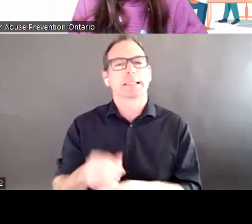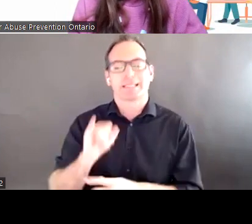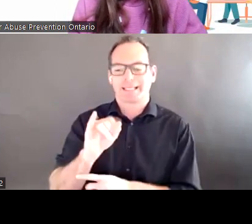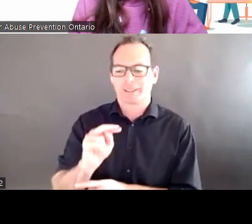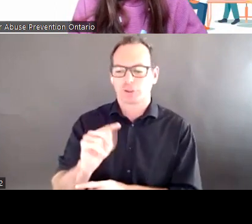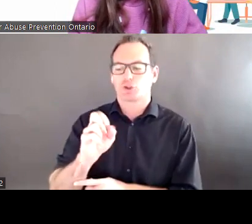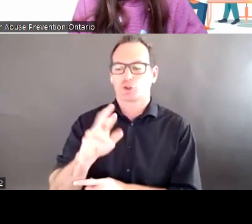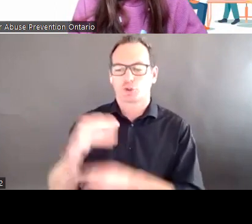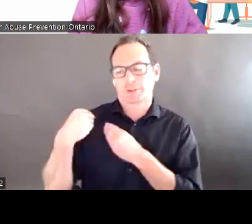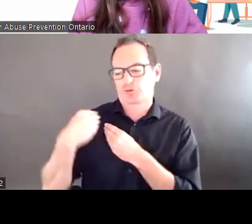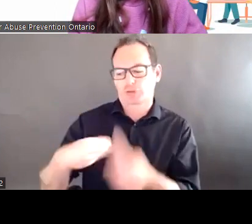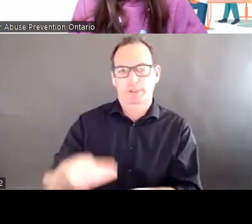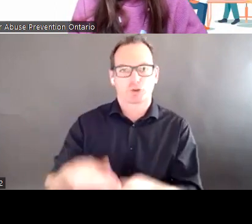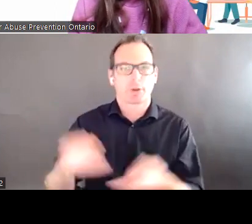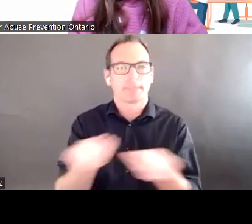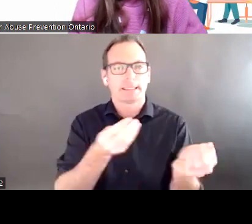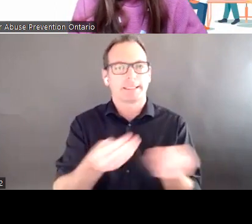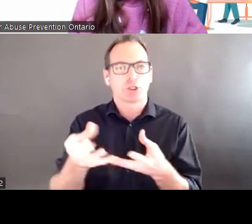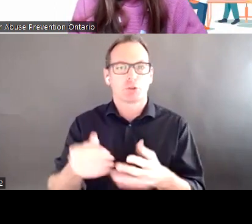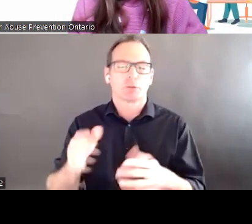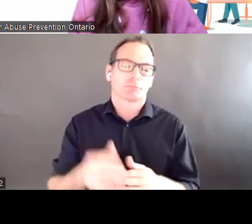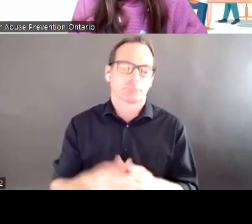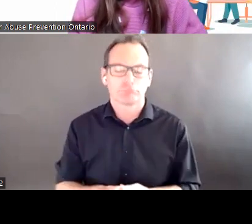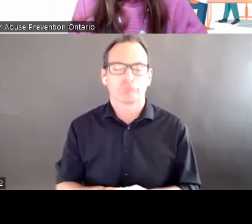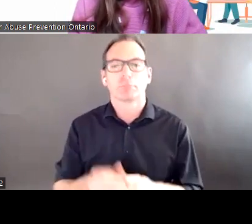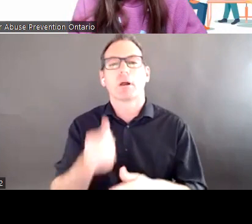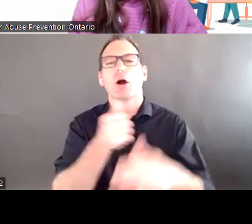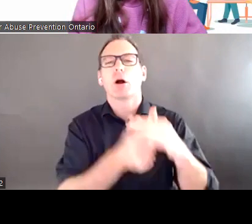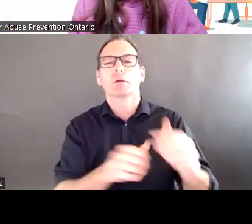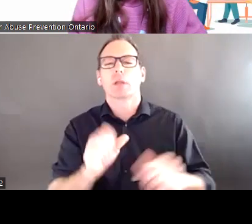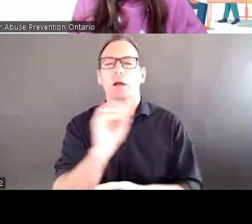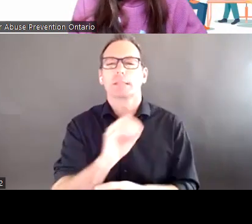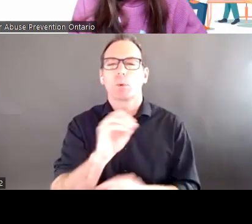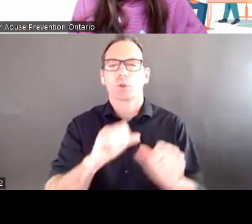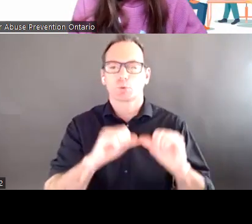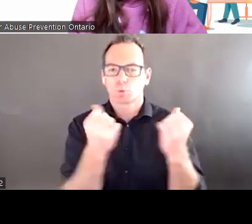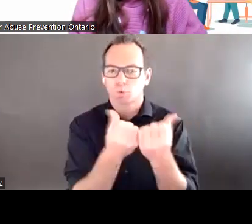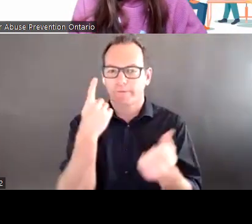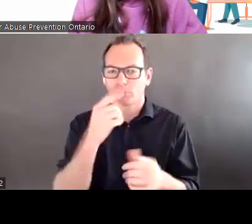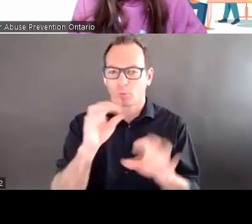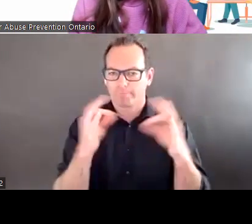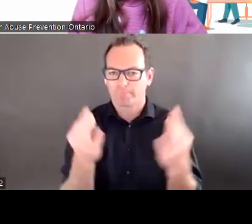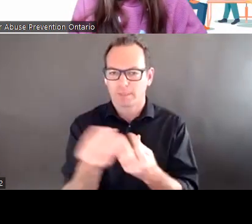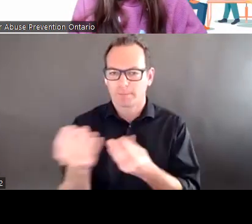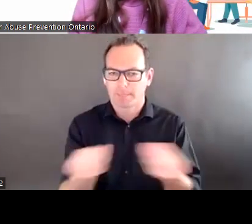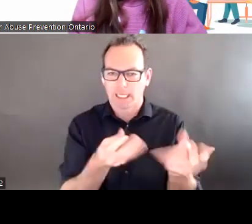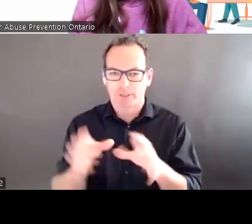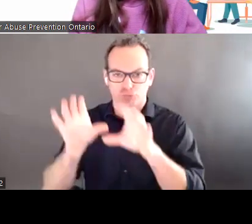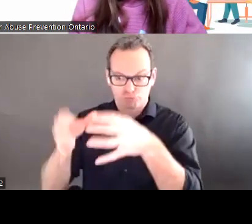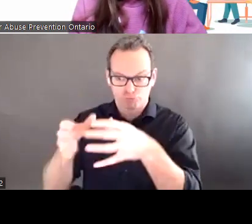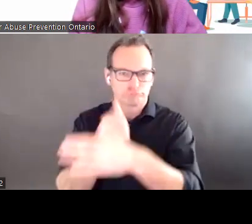mediator with the Ontario Association for Family Mediation. And she